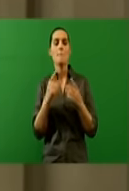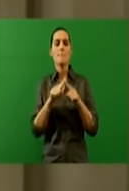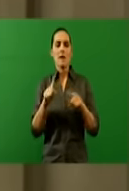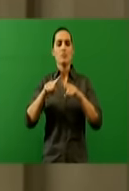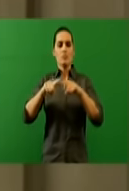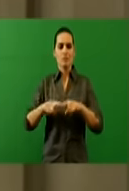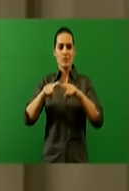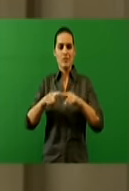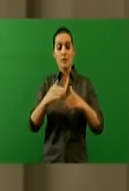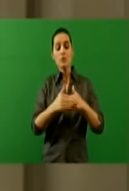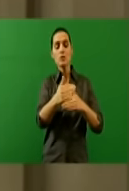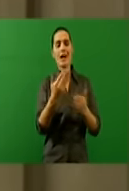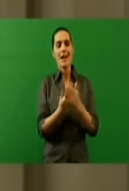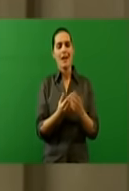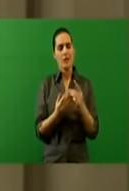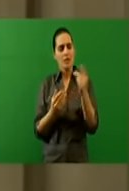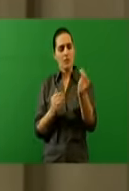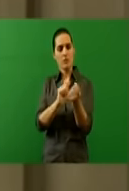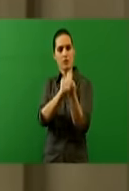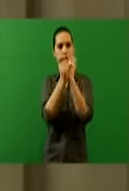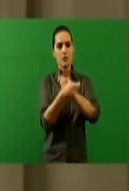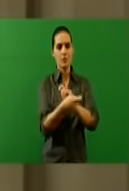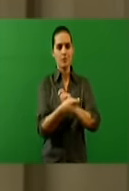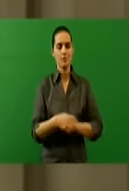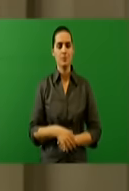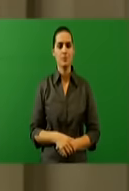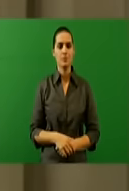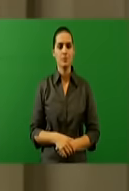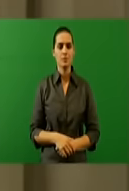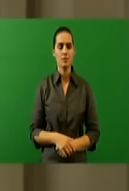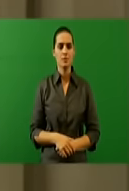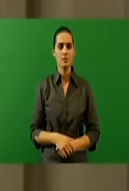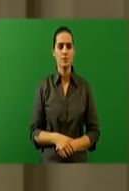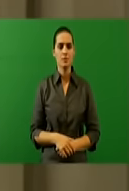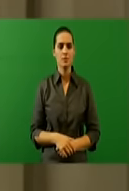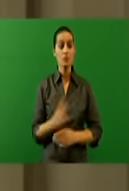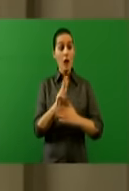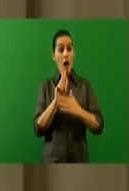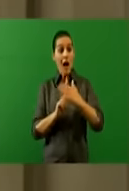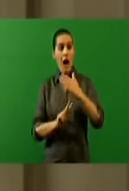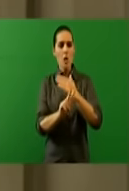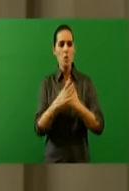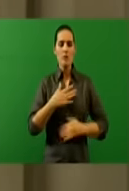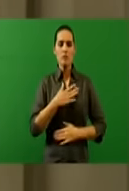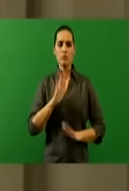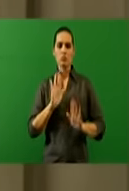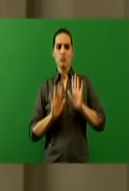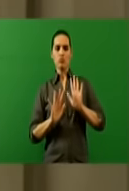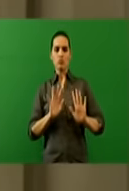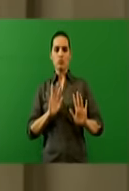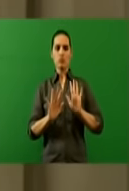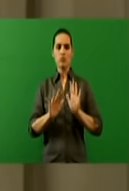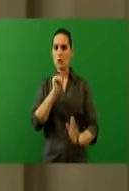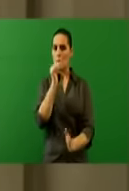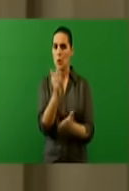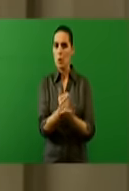trends can be quickly reversed. The outlook is clouded by uncertainty surrounding the longer-term